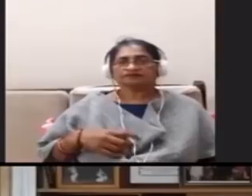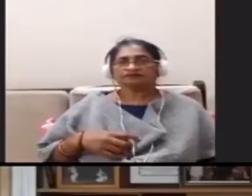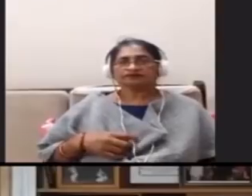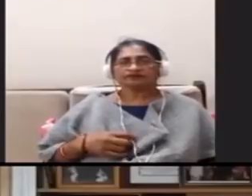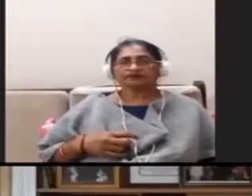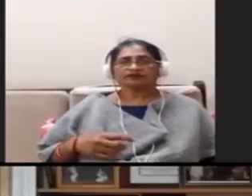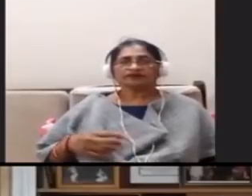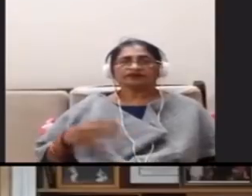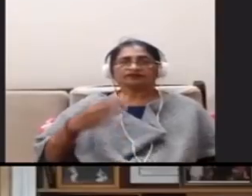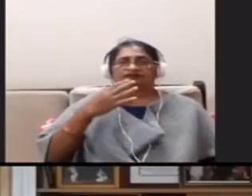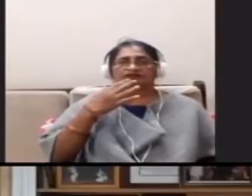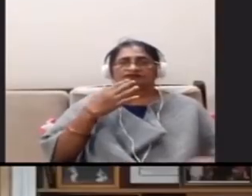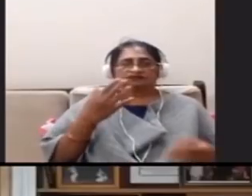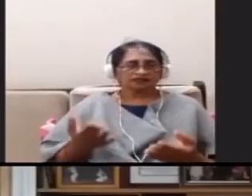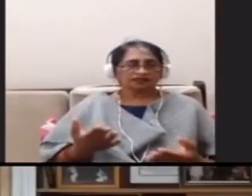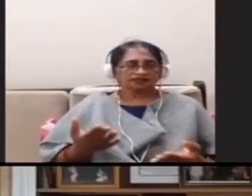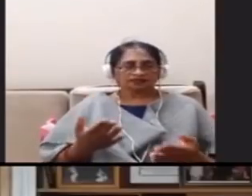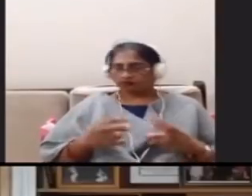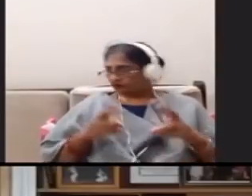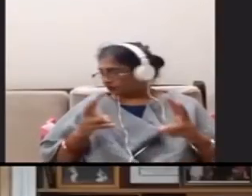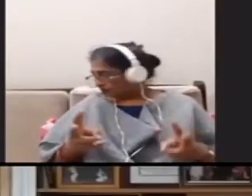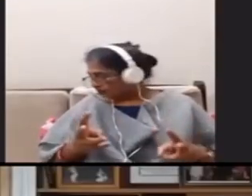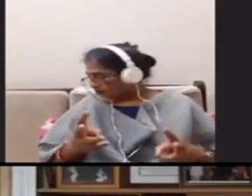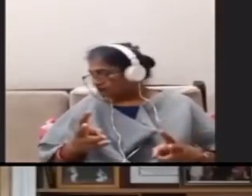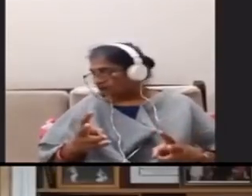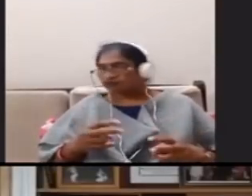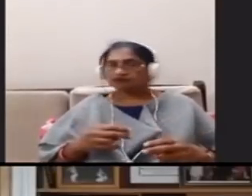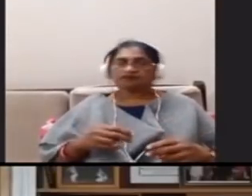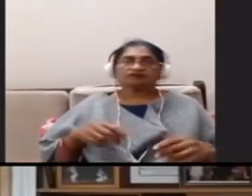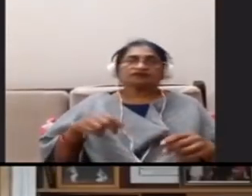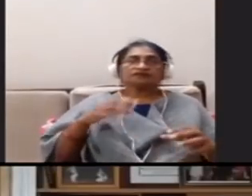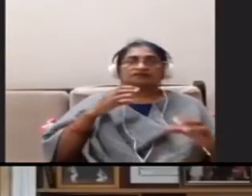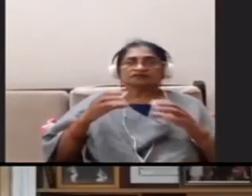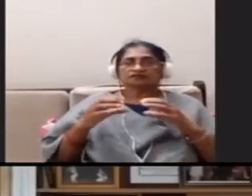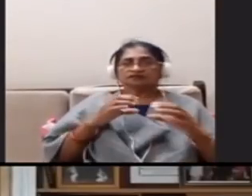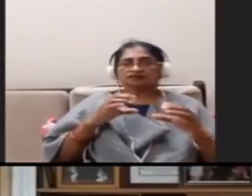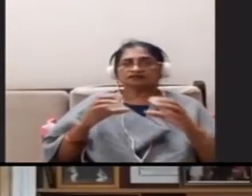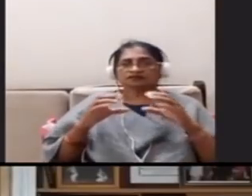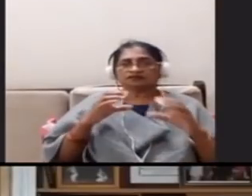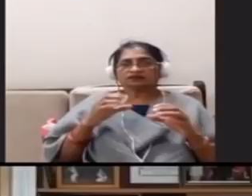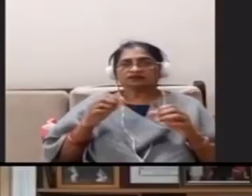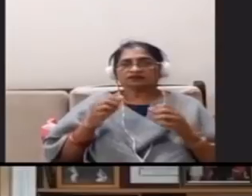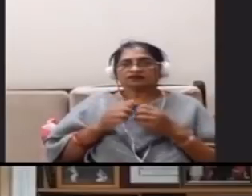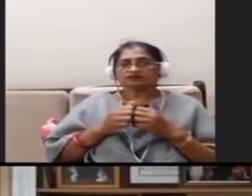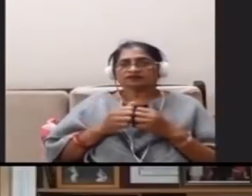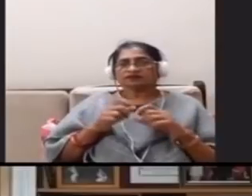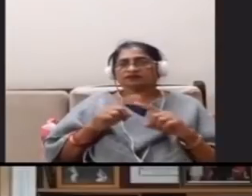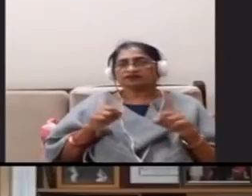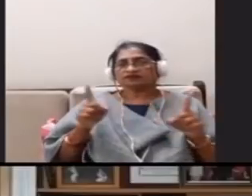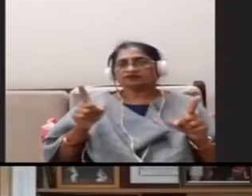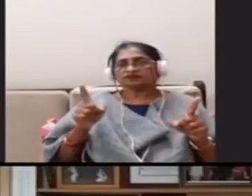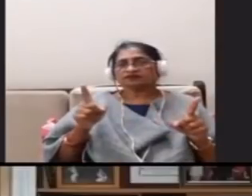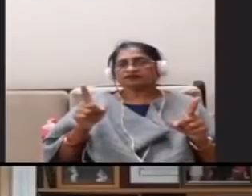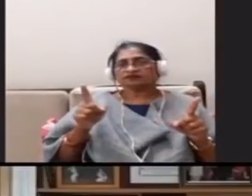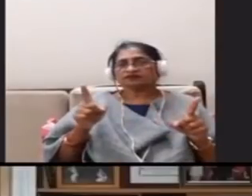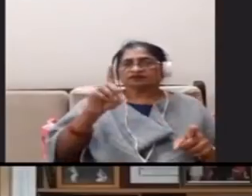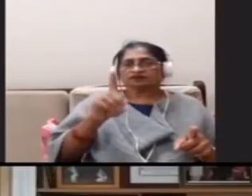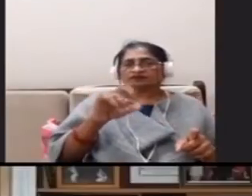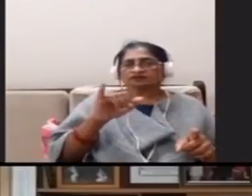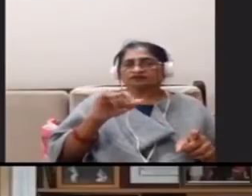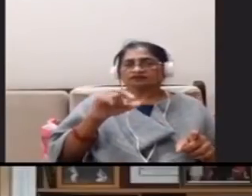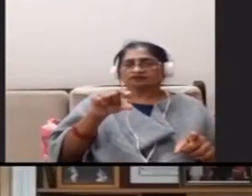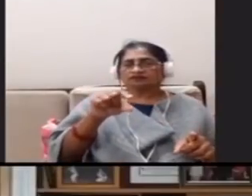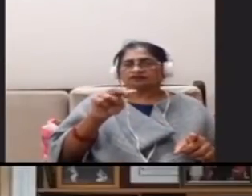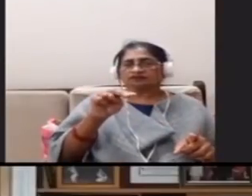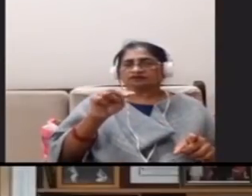think this platform is definitely getting this conversation started with all the different dignitaries. Thank you so much.